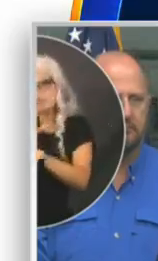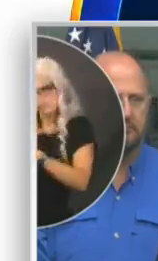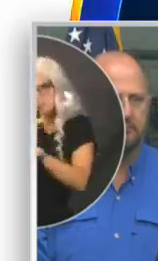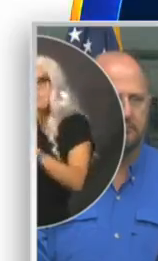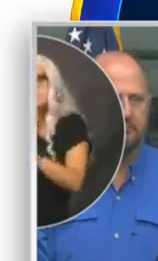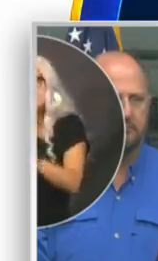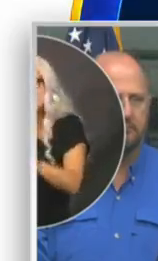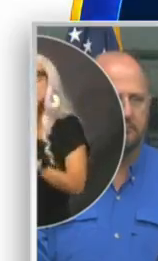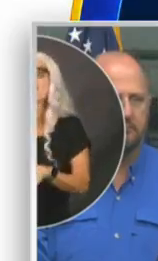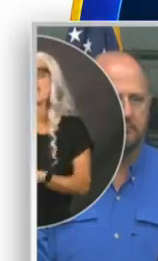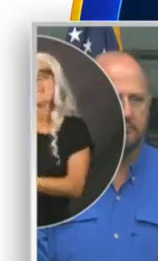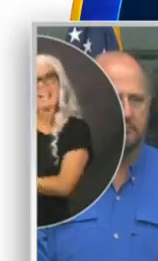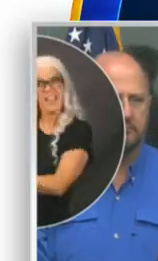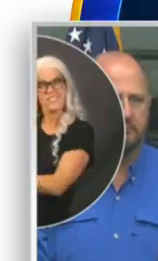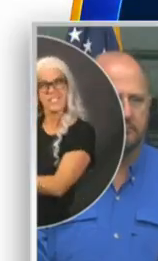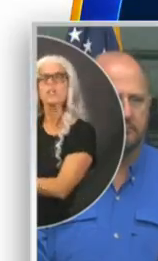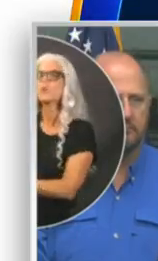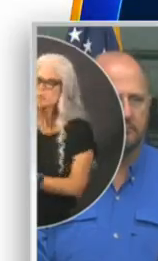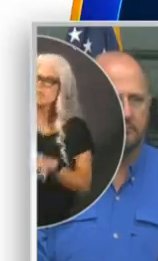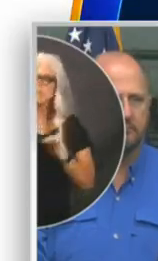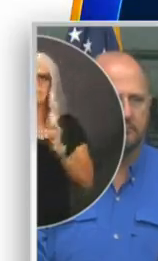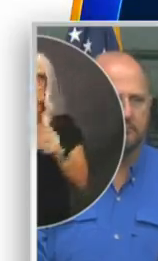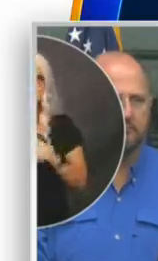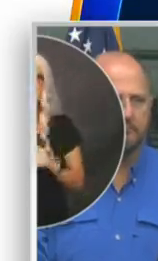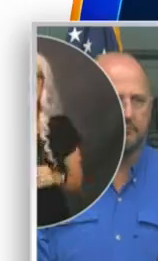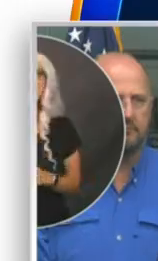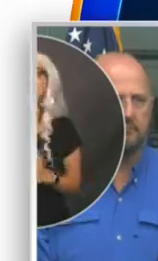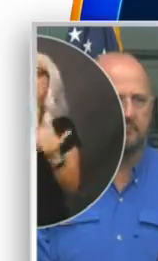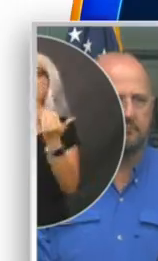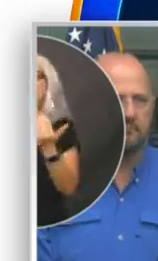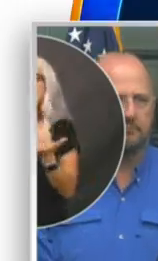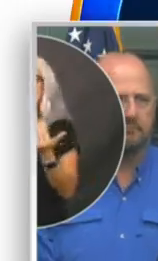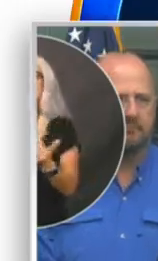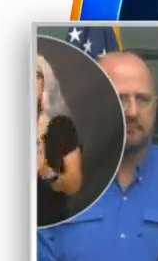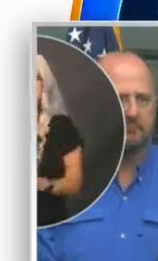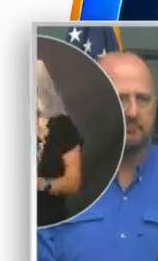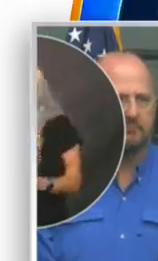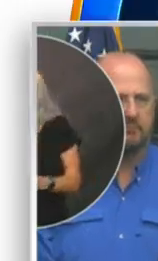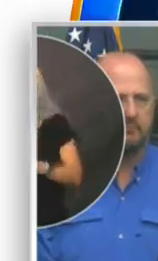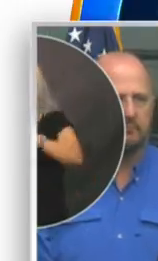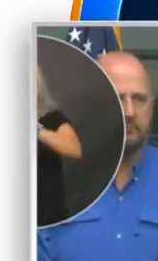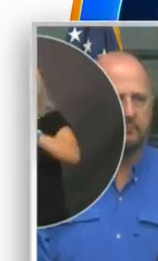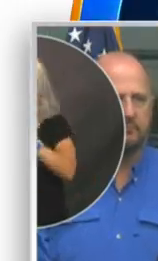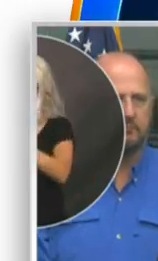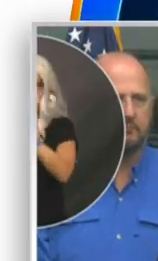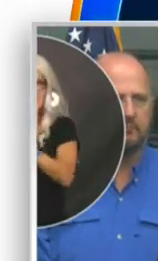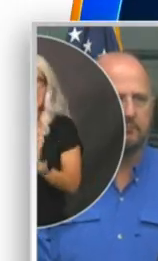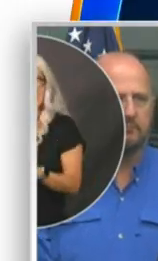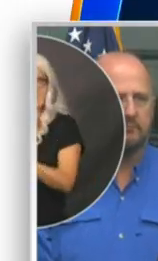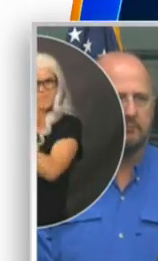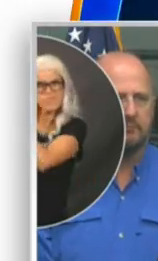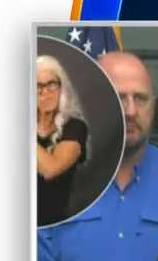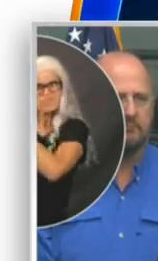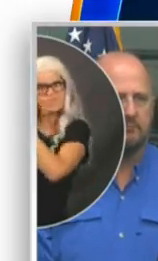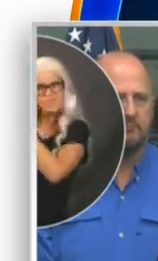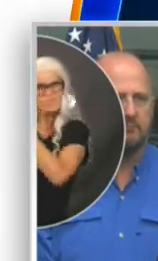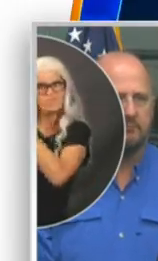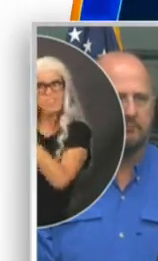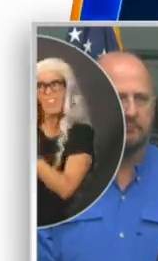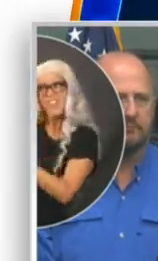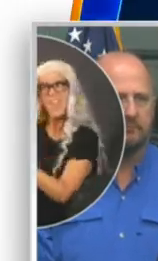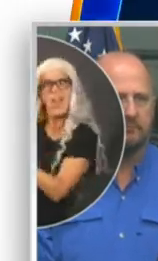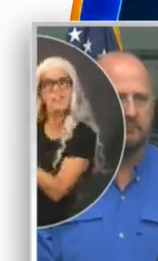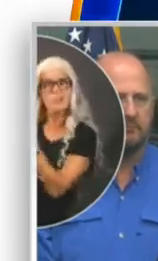that. I want to thank the 26 states that have sent support to us during this time, including Tennessee, Virginia,